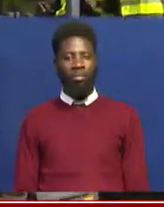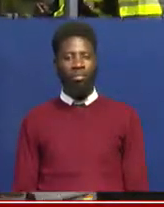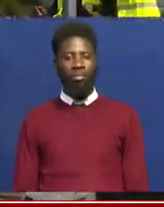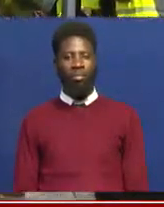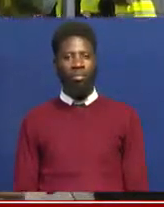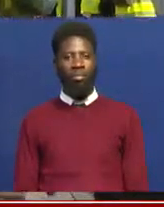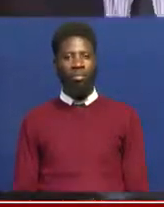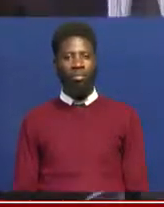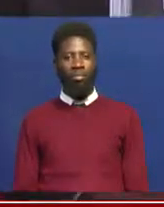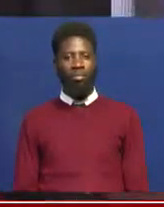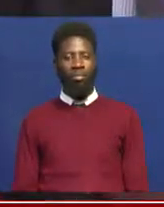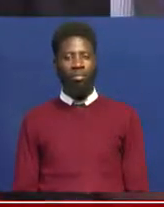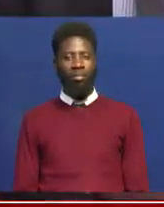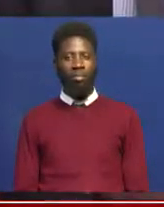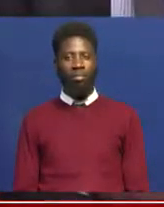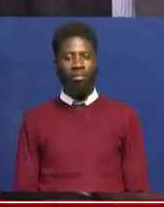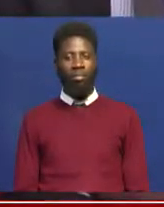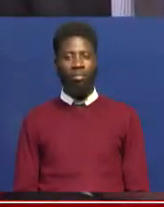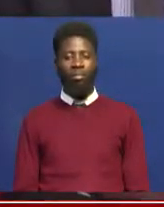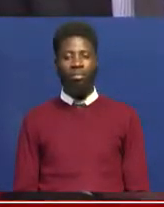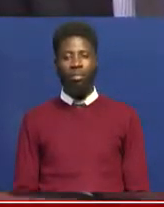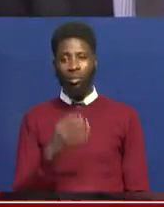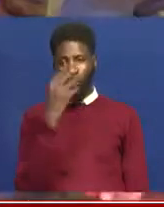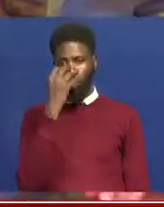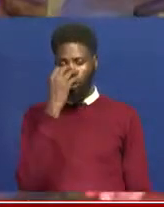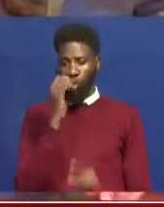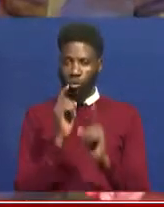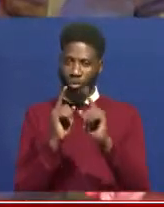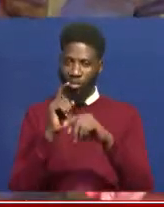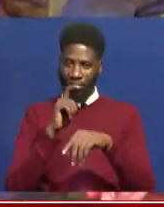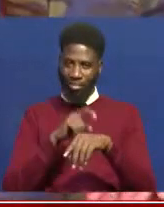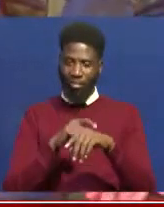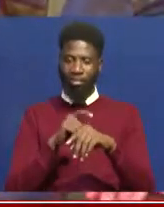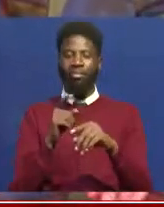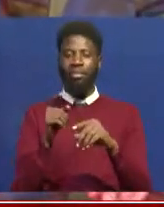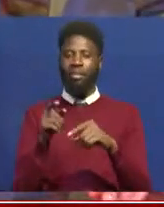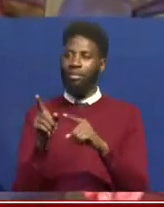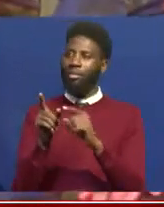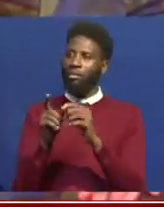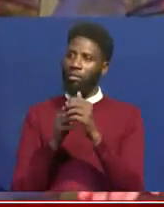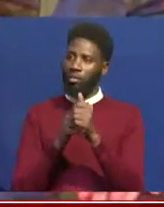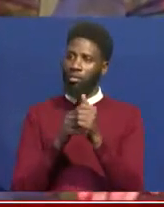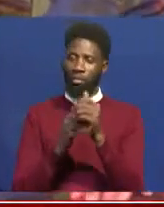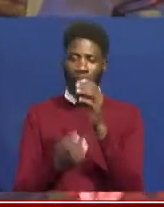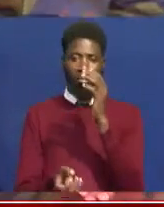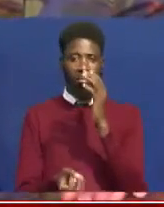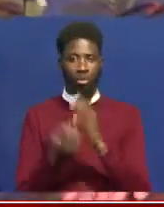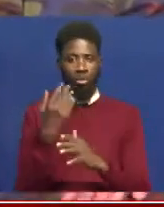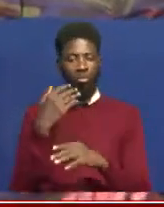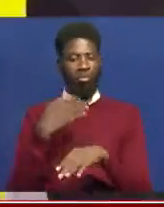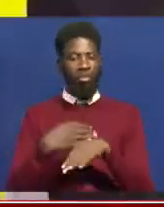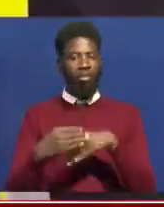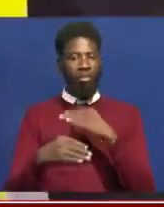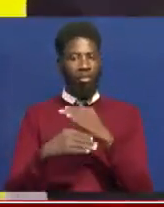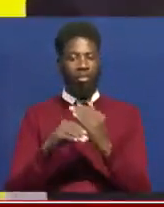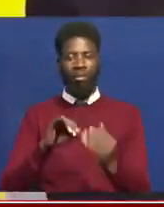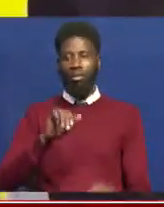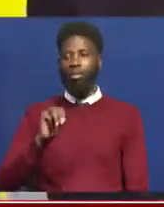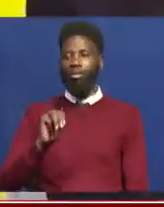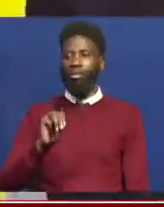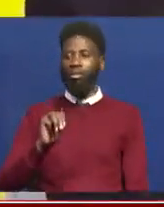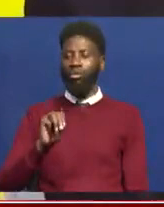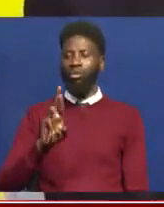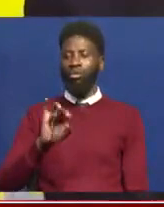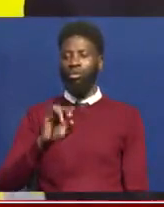Thank you, Your Excellency. Ruto made the remarks while officiating the groundbreaking of the Talanta Sports City Stadium at the Jamhuri Sports